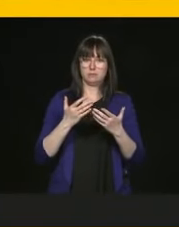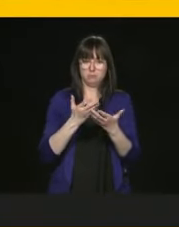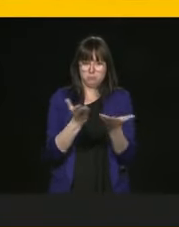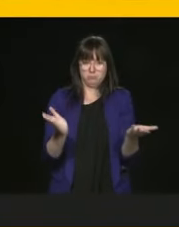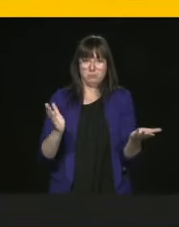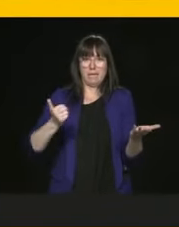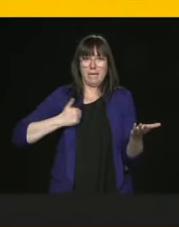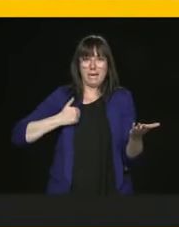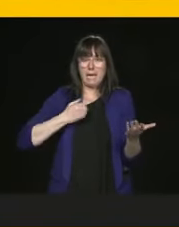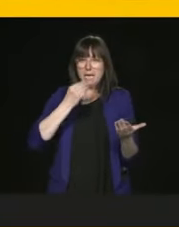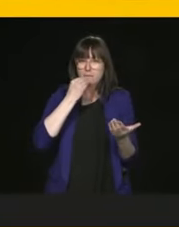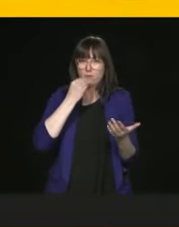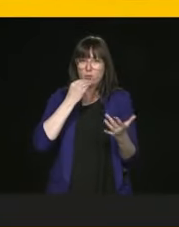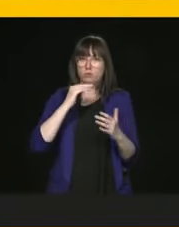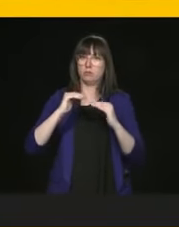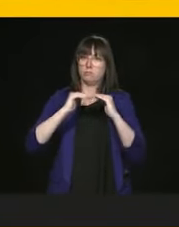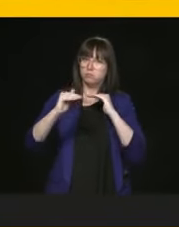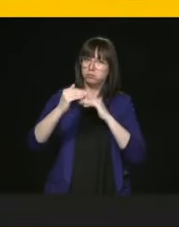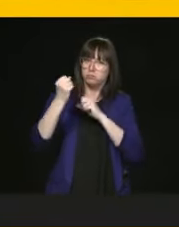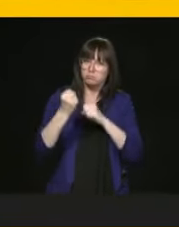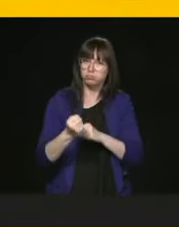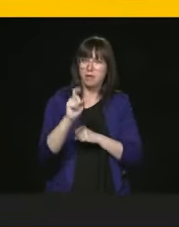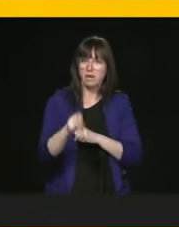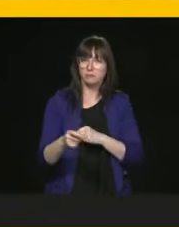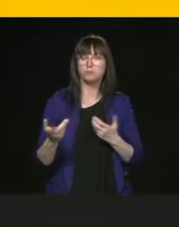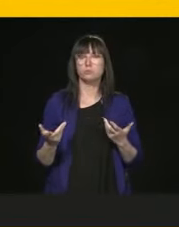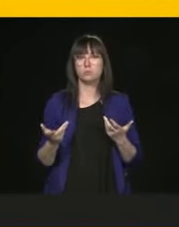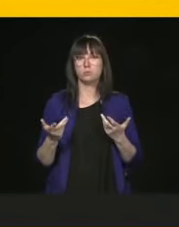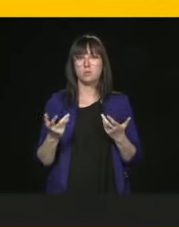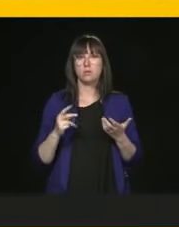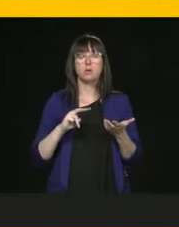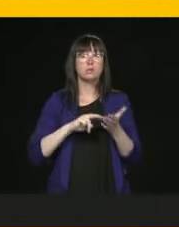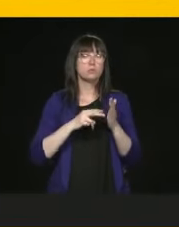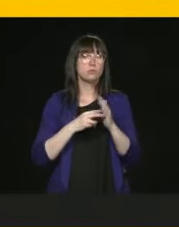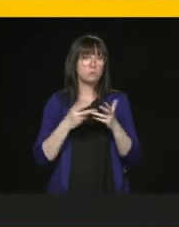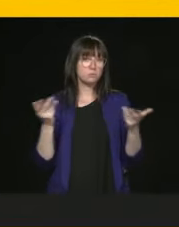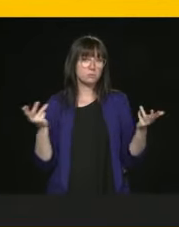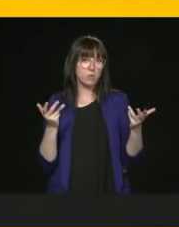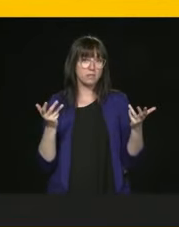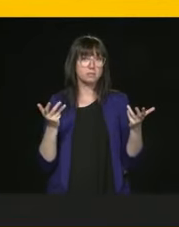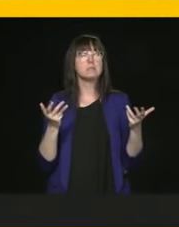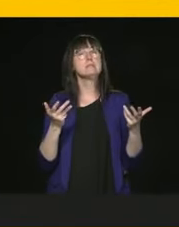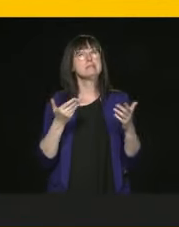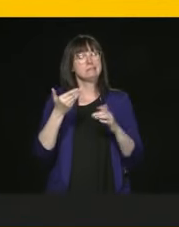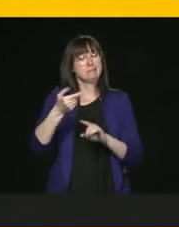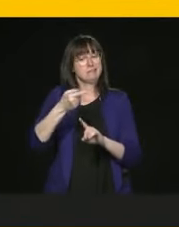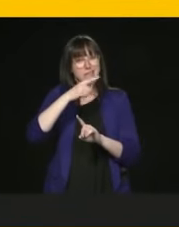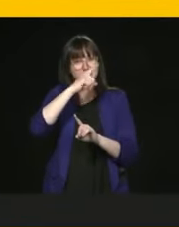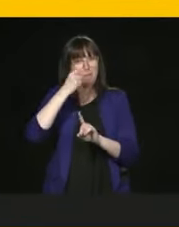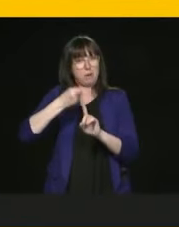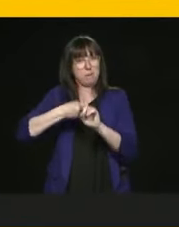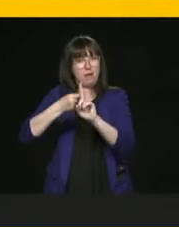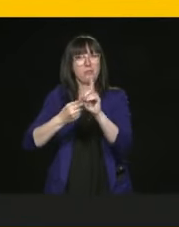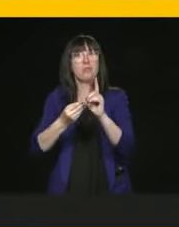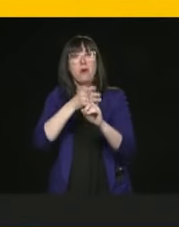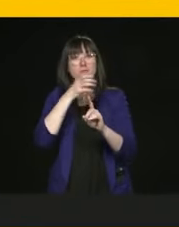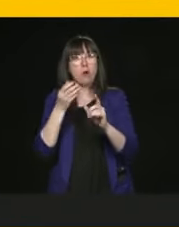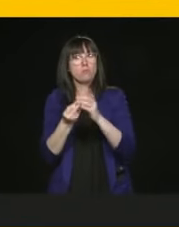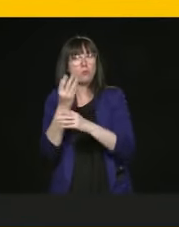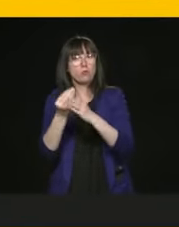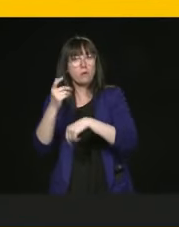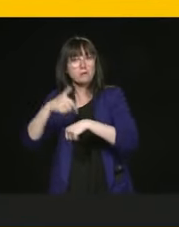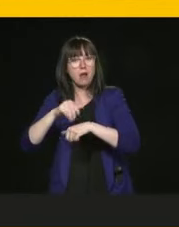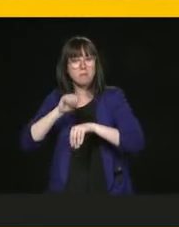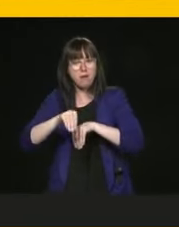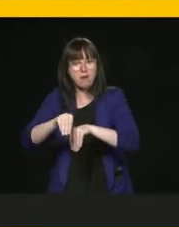security and stability as we possibly can. And that means taking advantage of the summer months that are coming up and the growing season and the planting